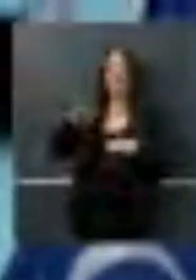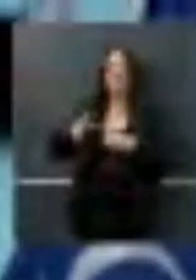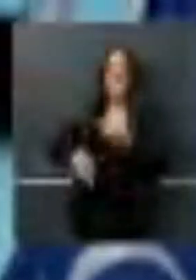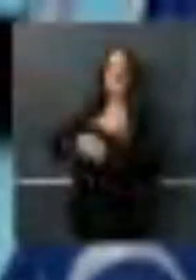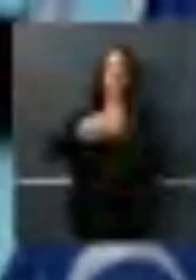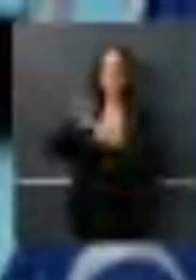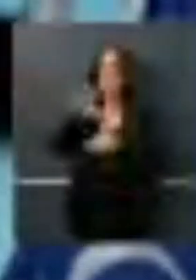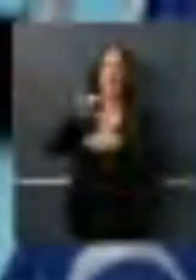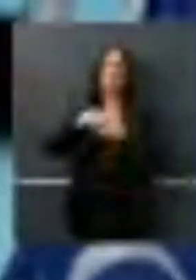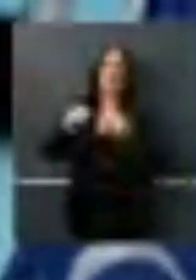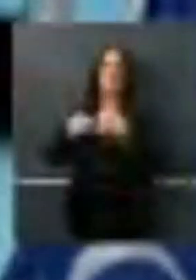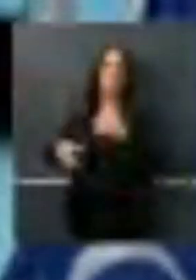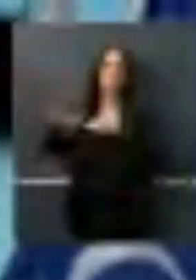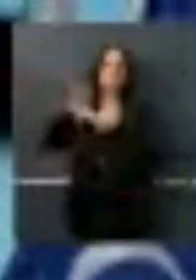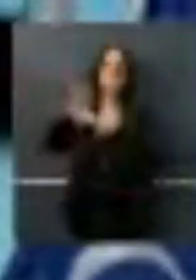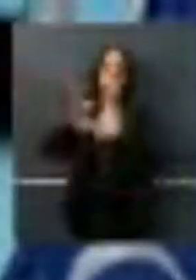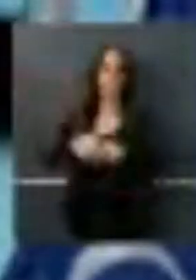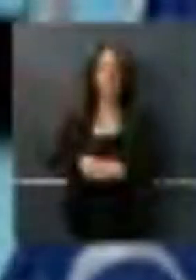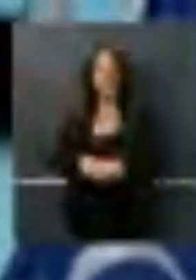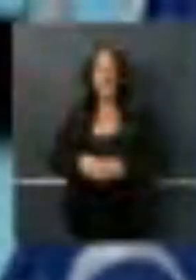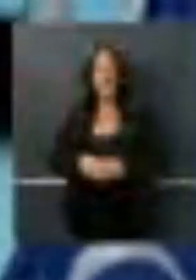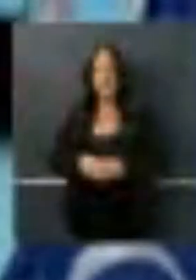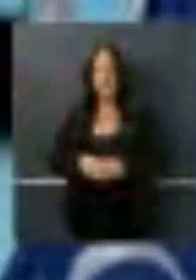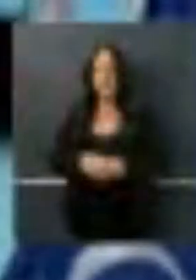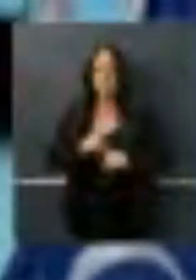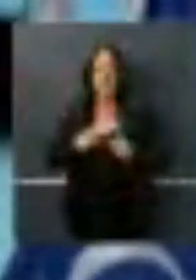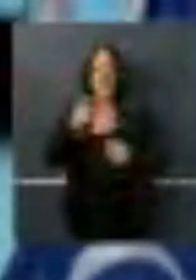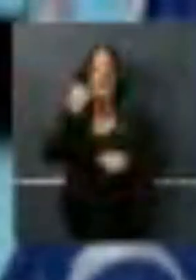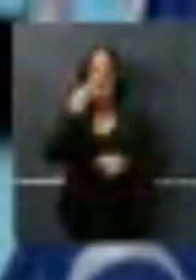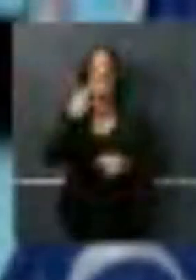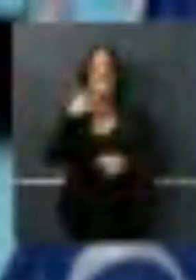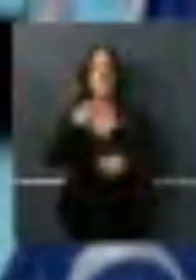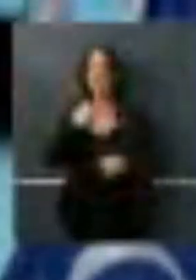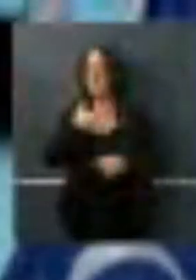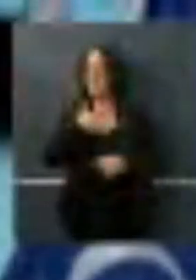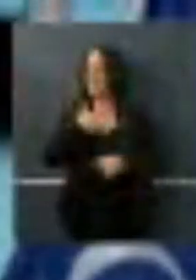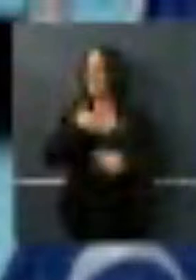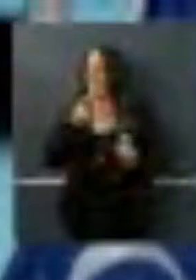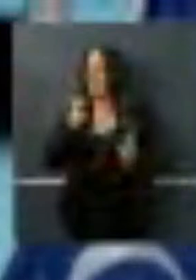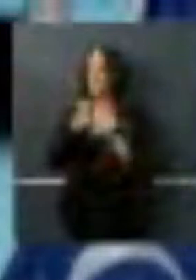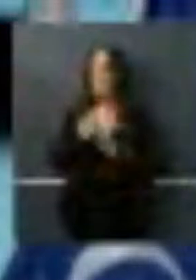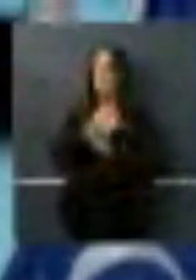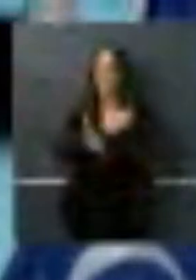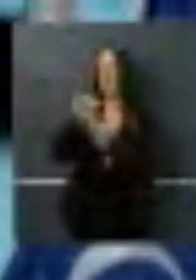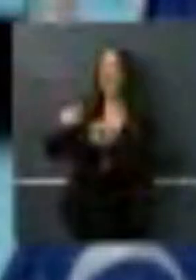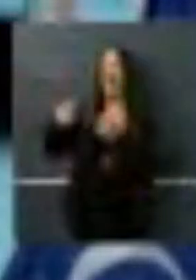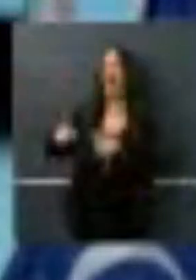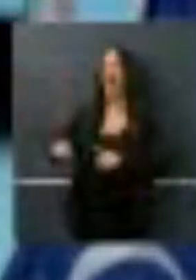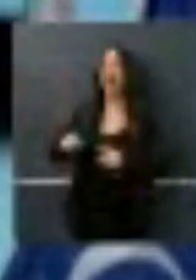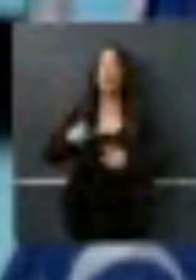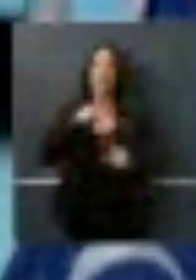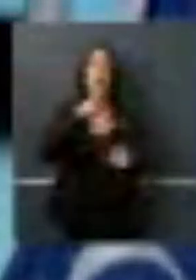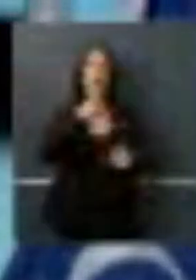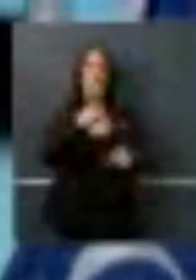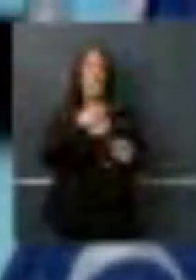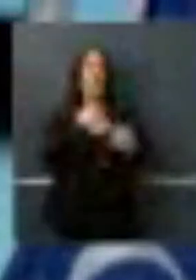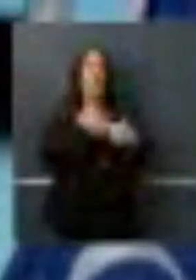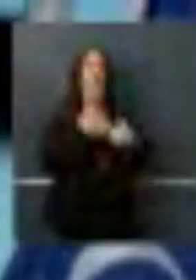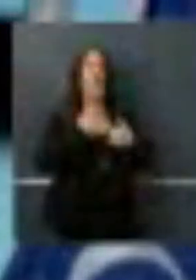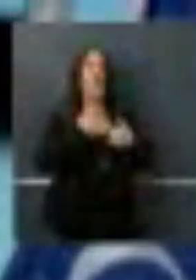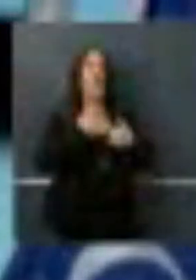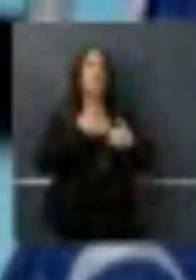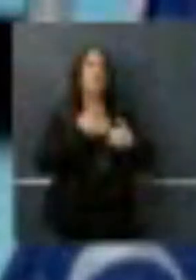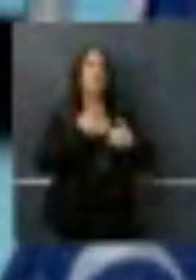debt, were garnished by debt collectors. I just signed an executive order, quite